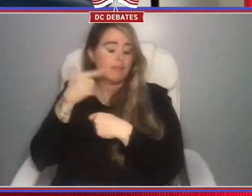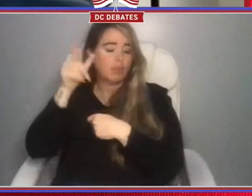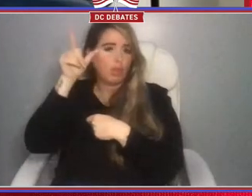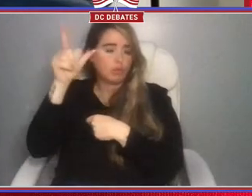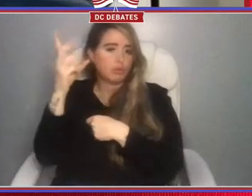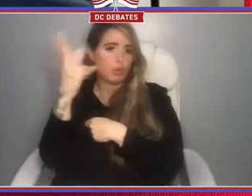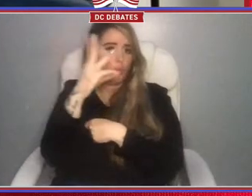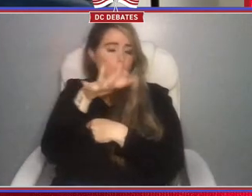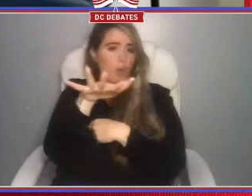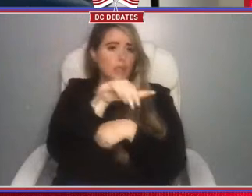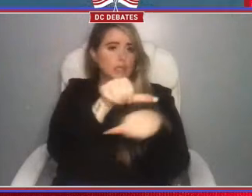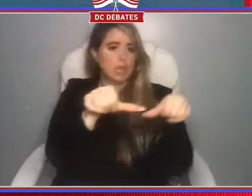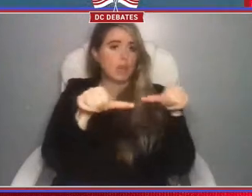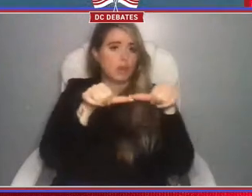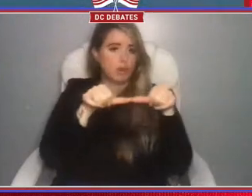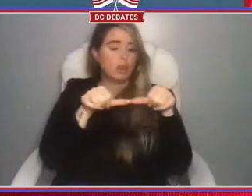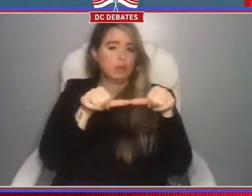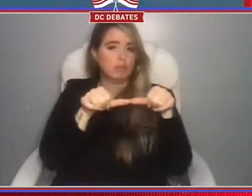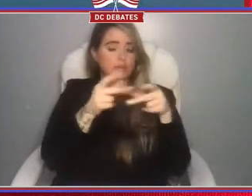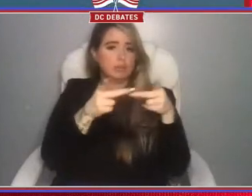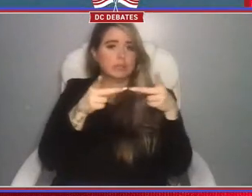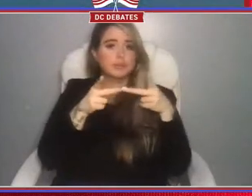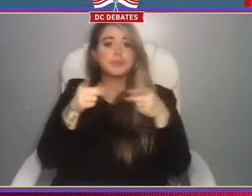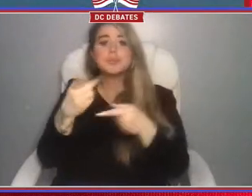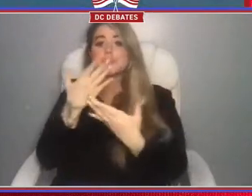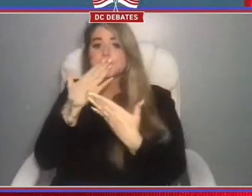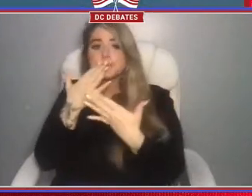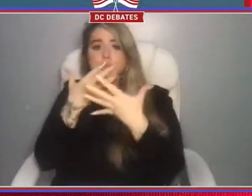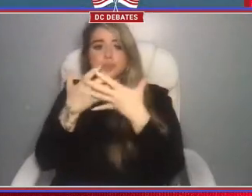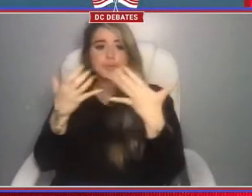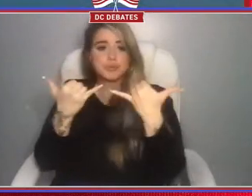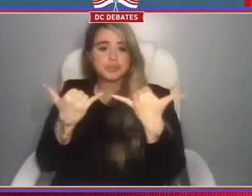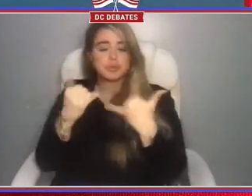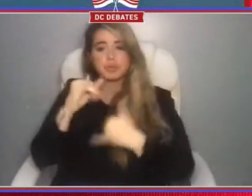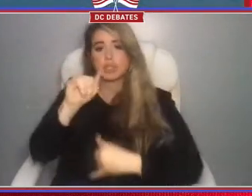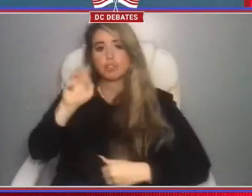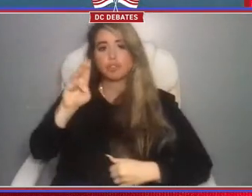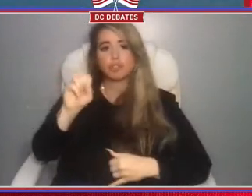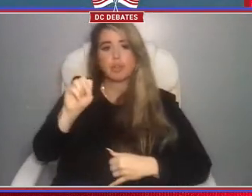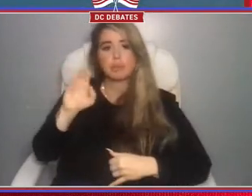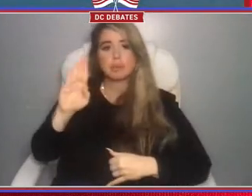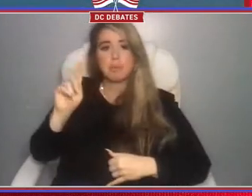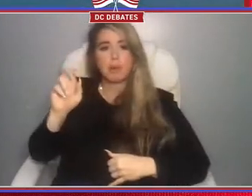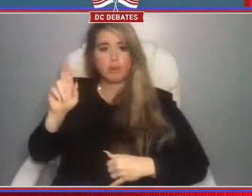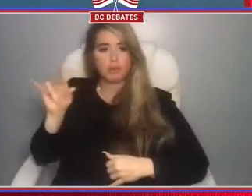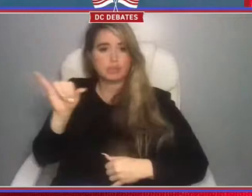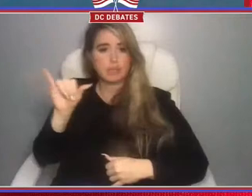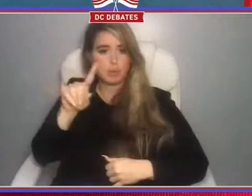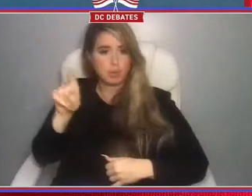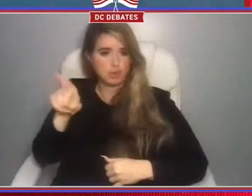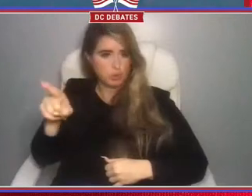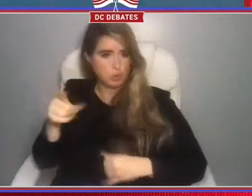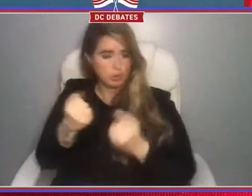terminus. Thank you, Mayor Bowser. James Butler, same question for you. Do you support extending the DC streetcar?